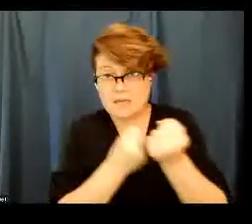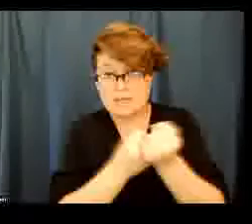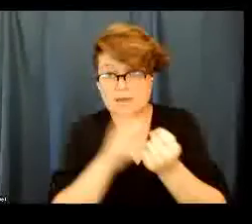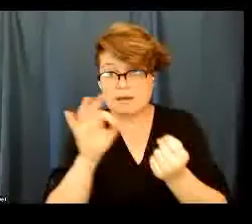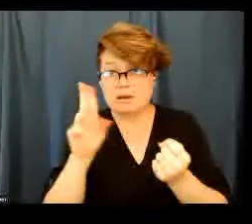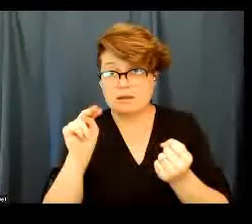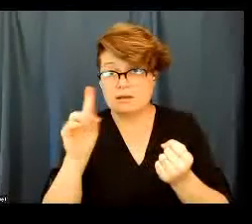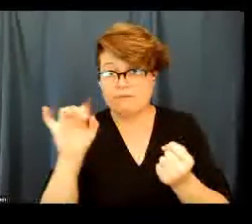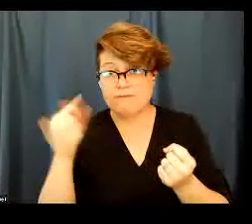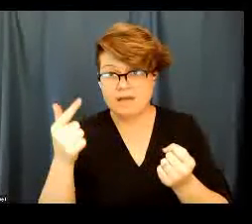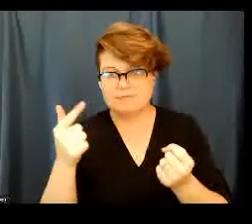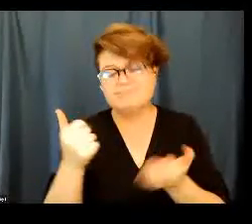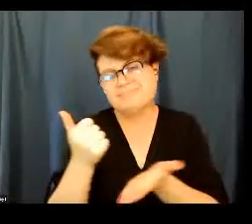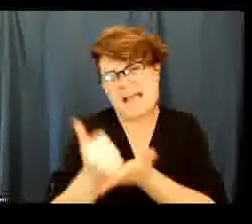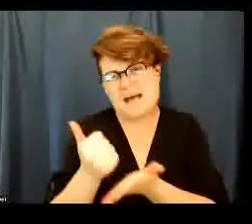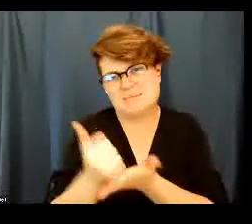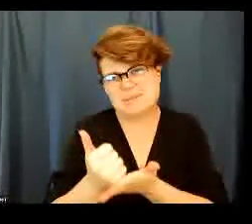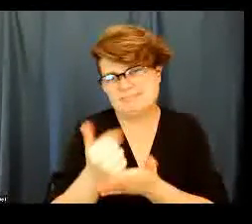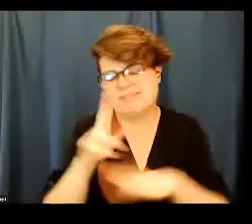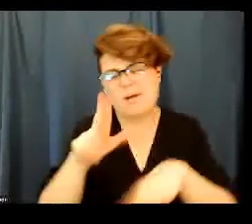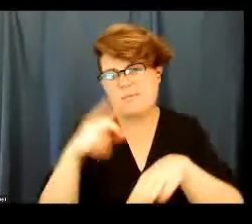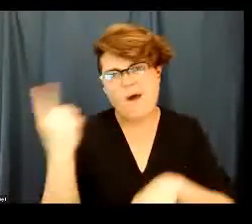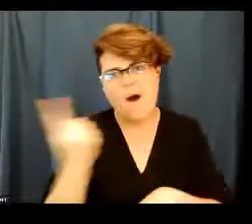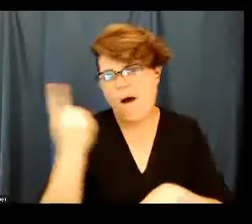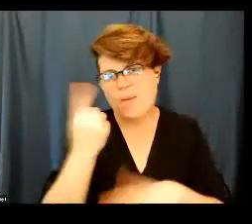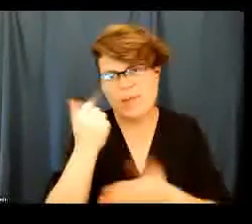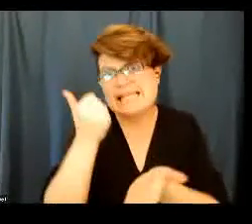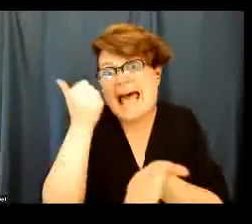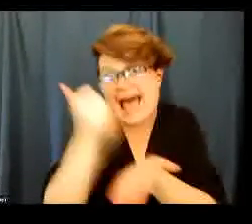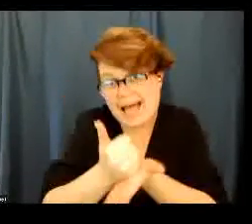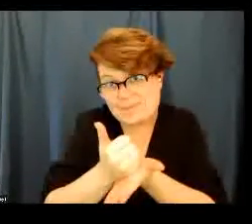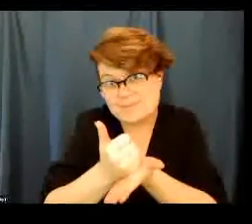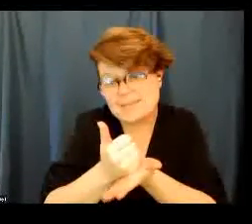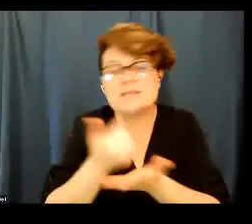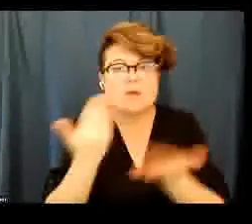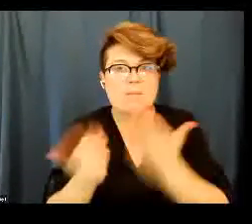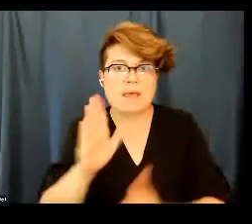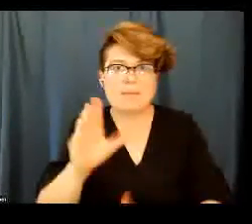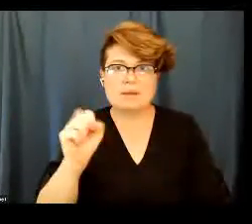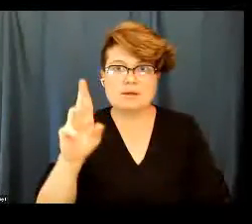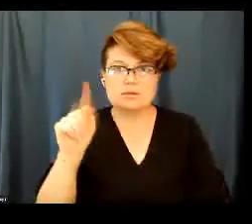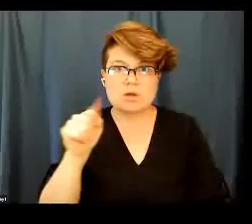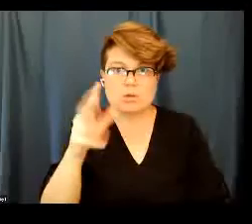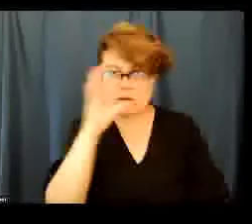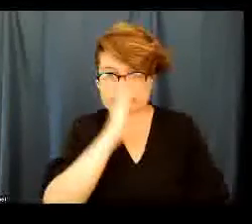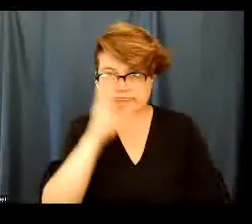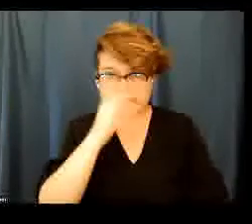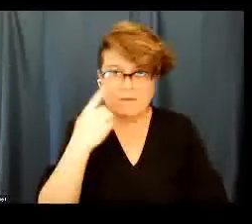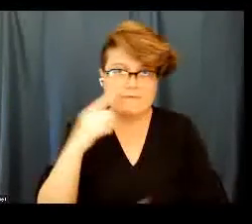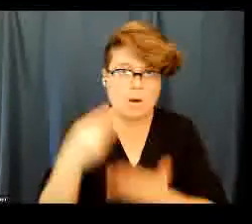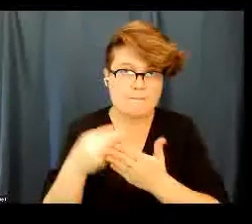It always is going to help. And so this might be something that your SART wants to look for before you start